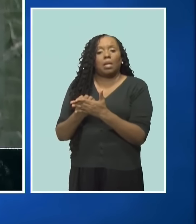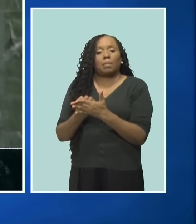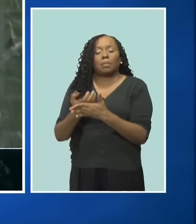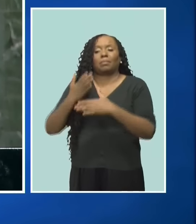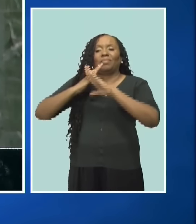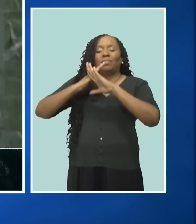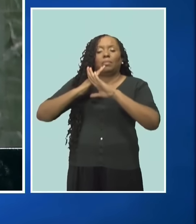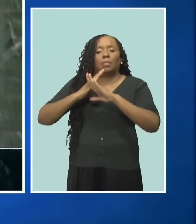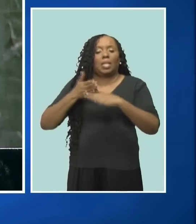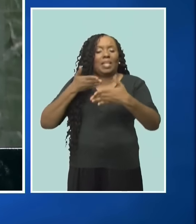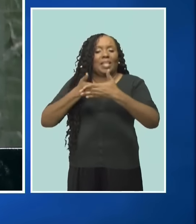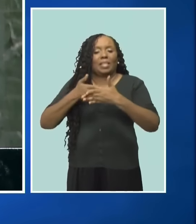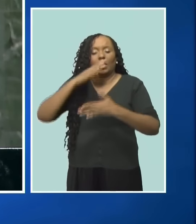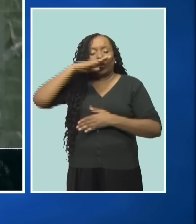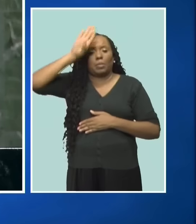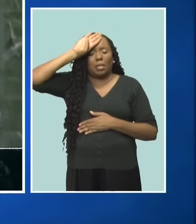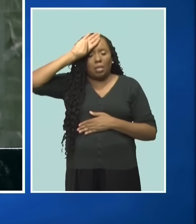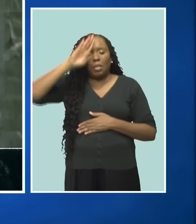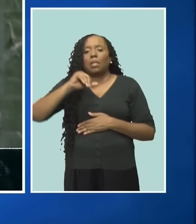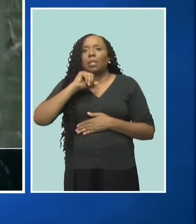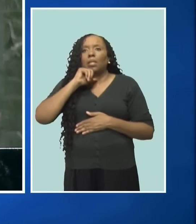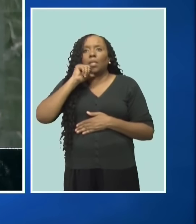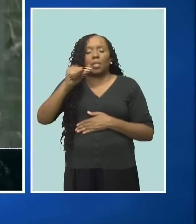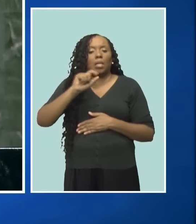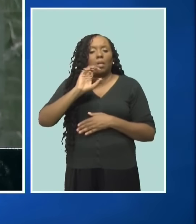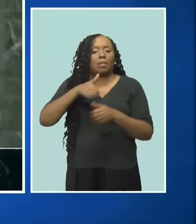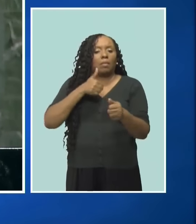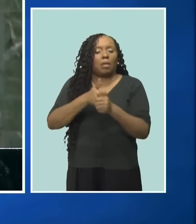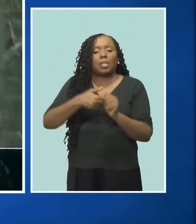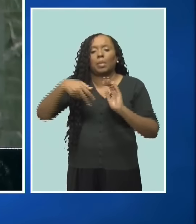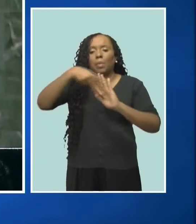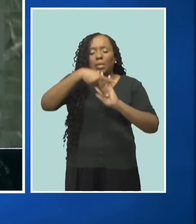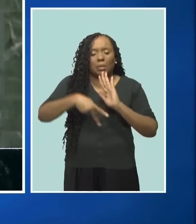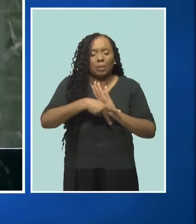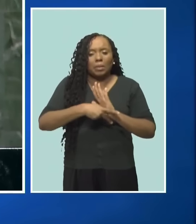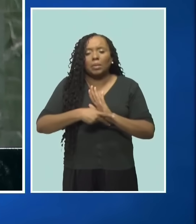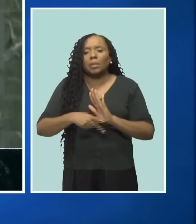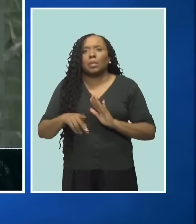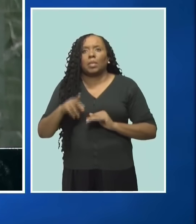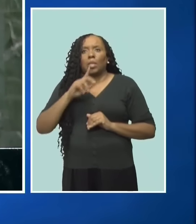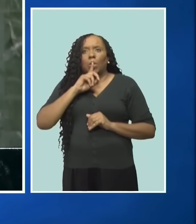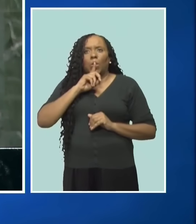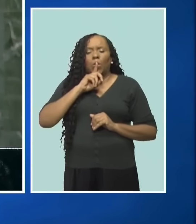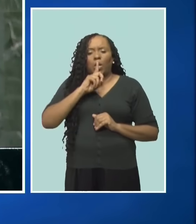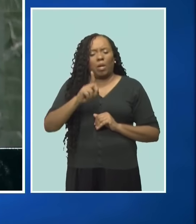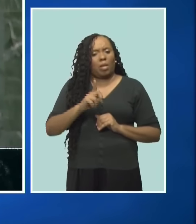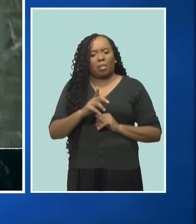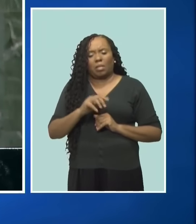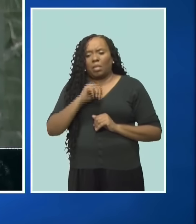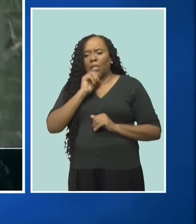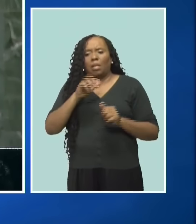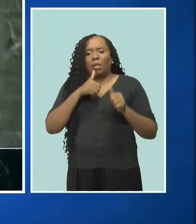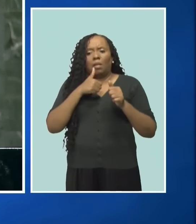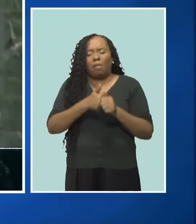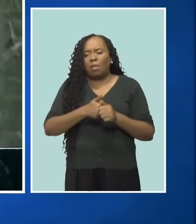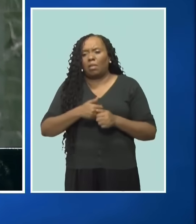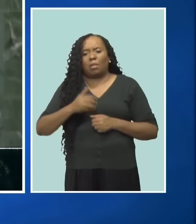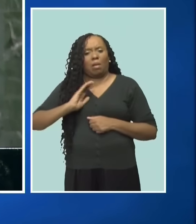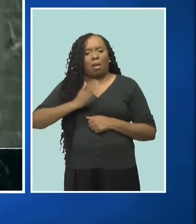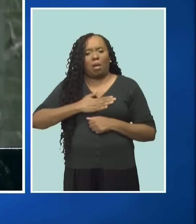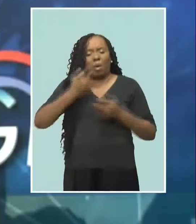Cuba is inconsistent with these principles, and it undermines the very charter this assembly upholds.